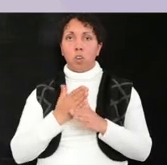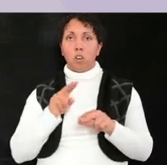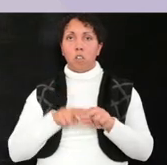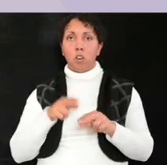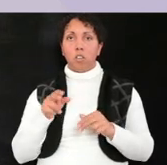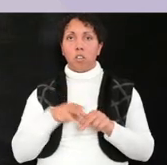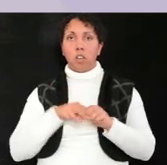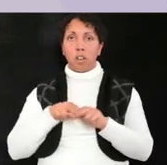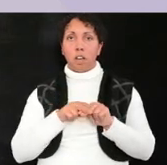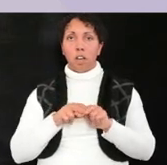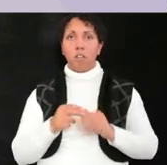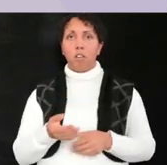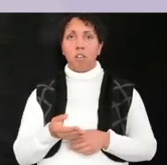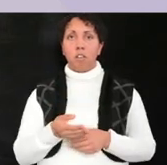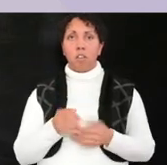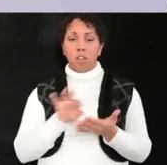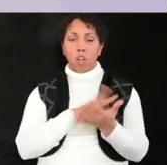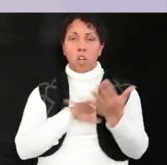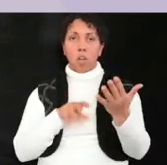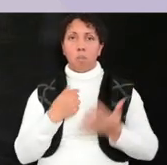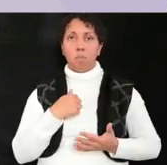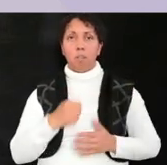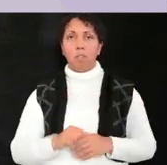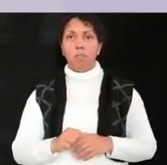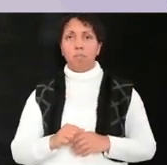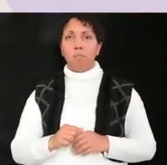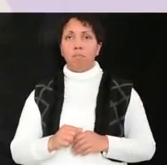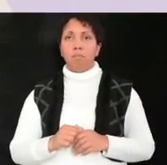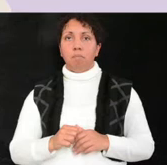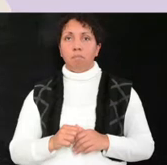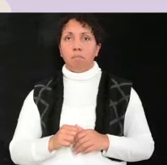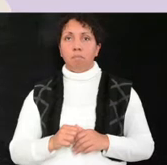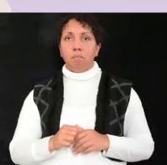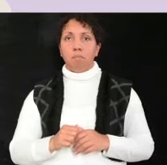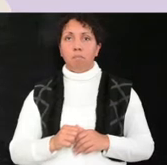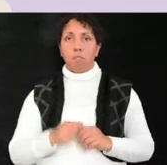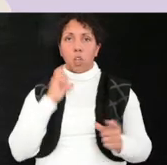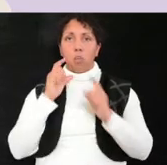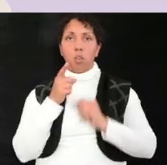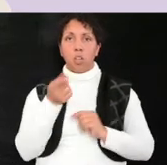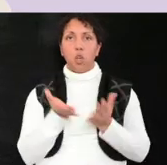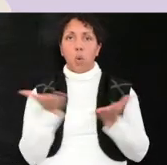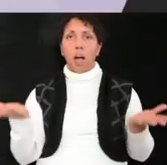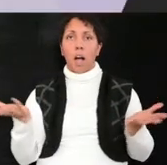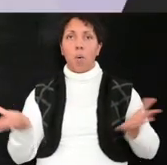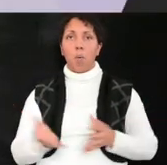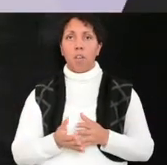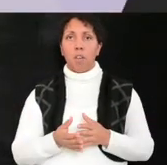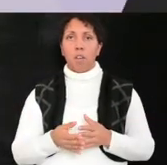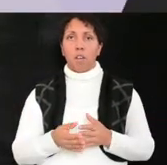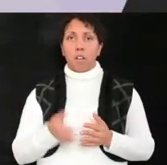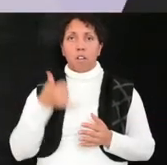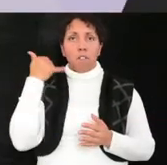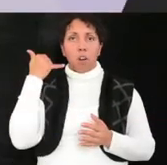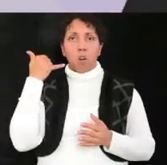carer or social worker, please tell me. How can I get in touch with you? By phone